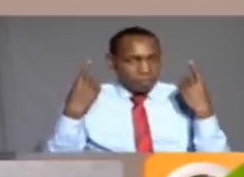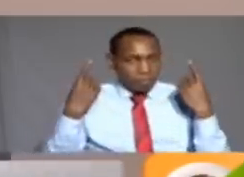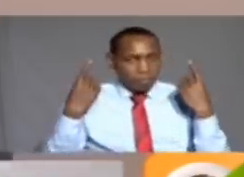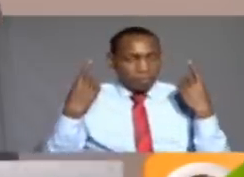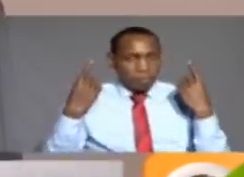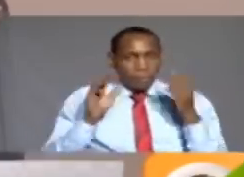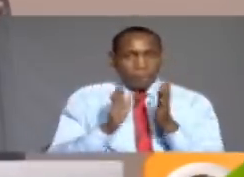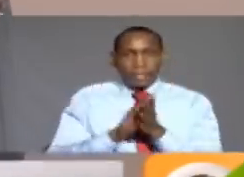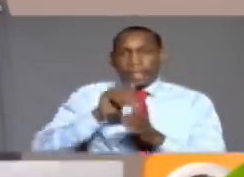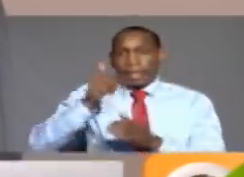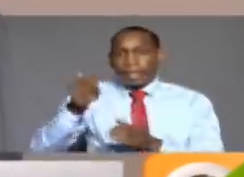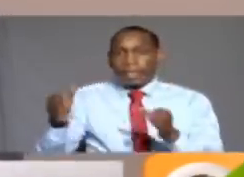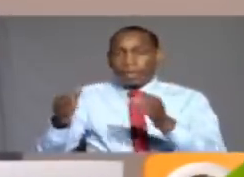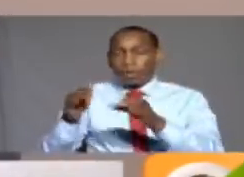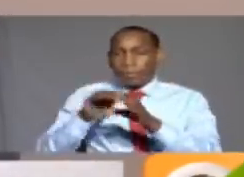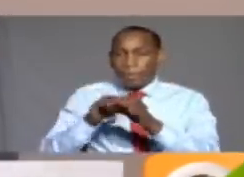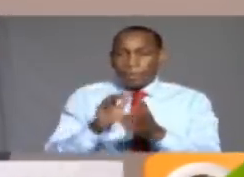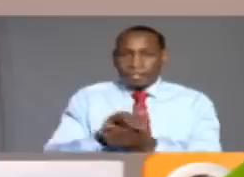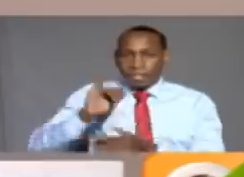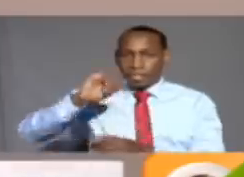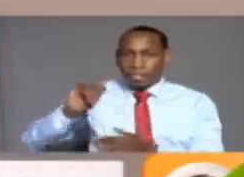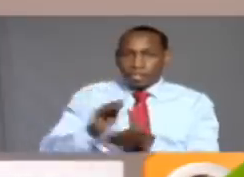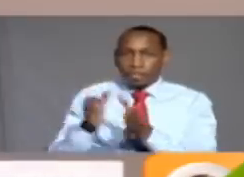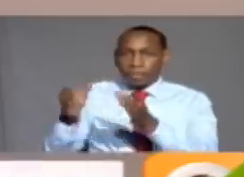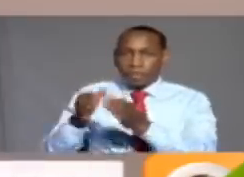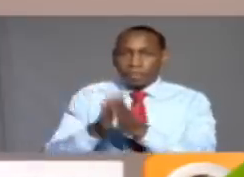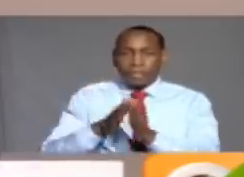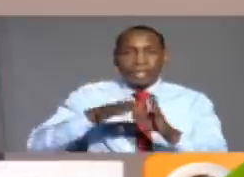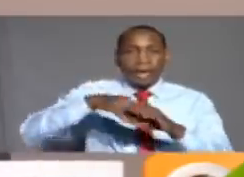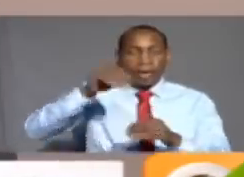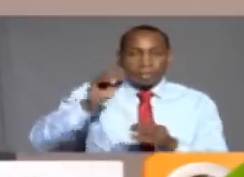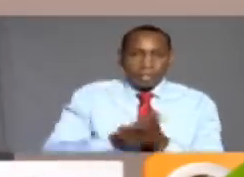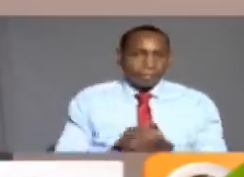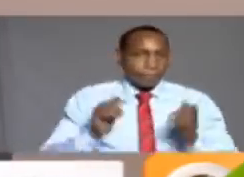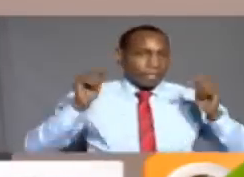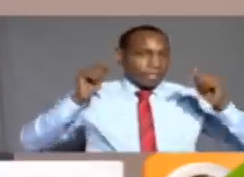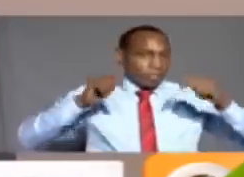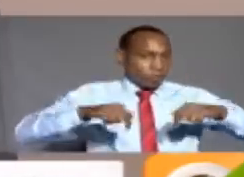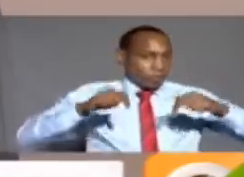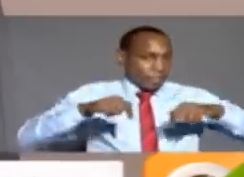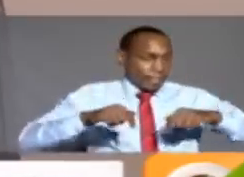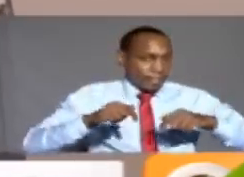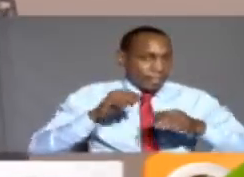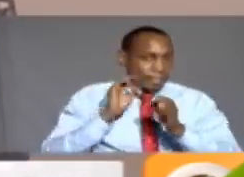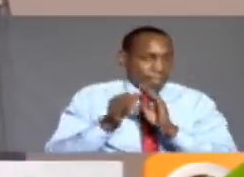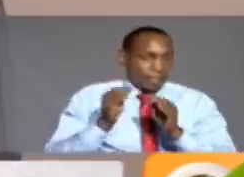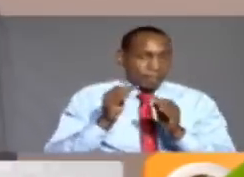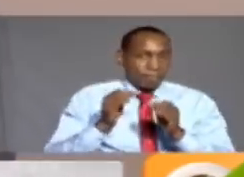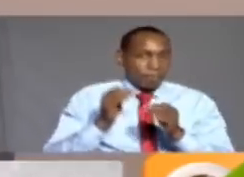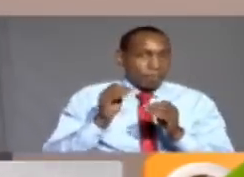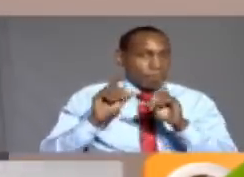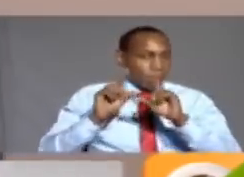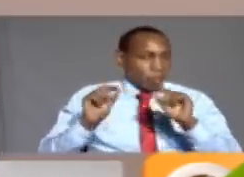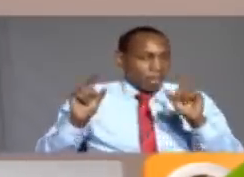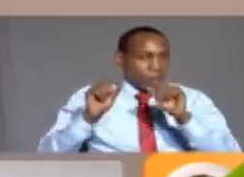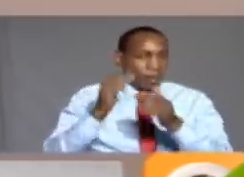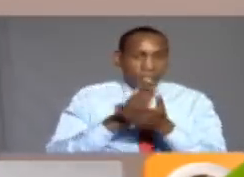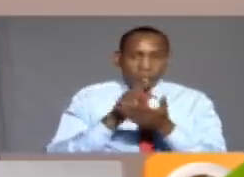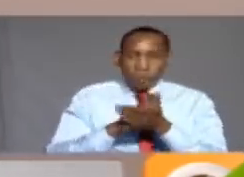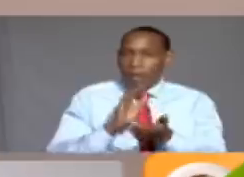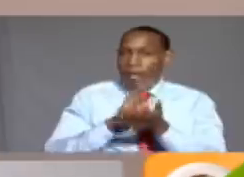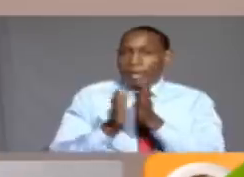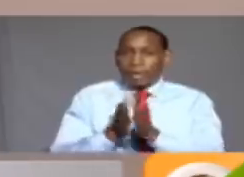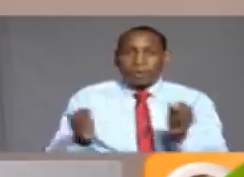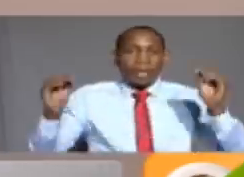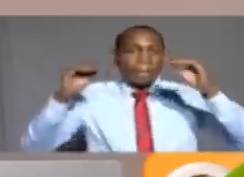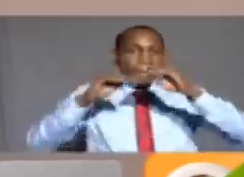of the party members in Jubilee and outside. And today, if we are to be very honest to Kenyans, we've never had a sitting